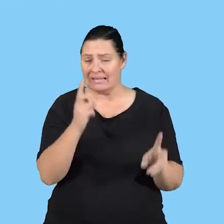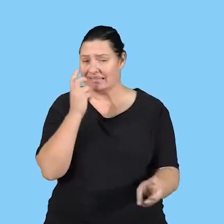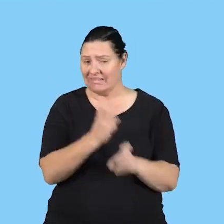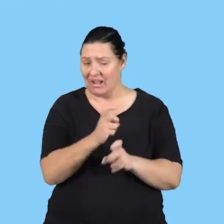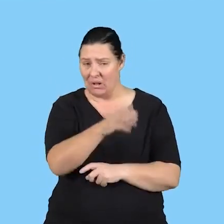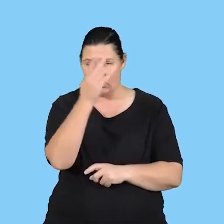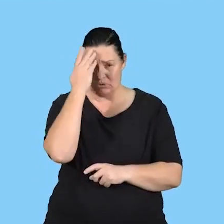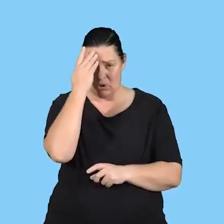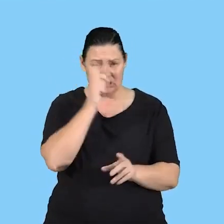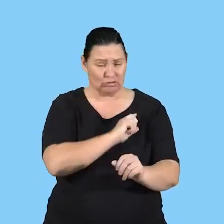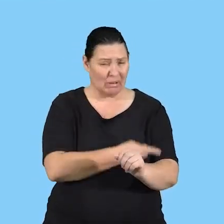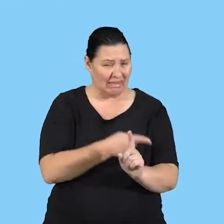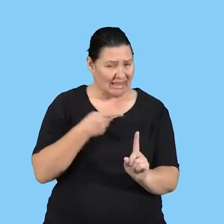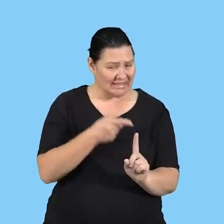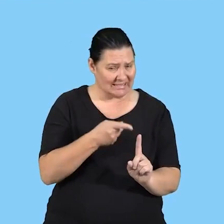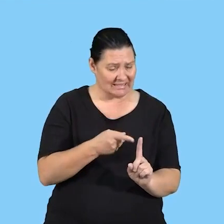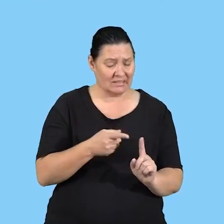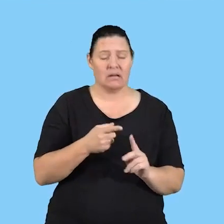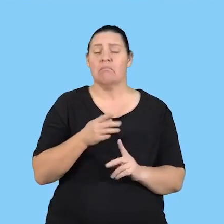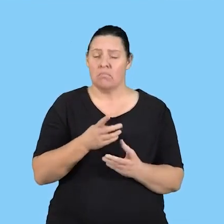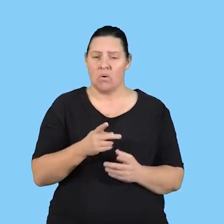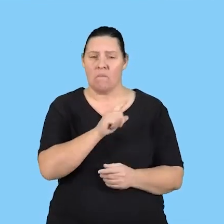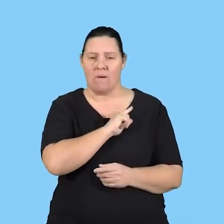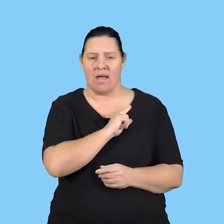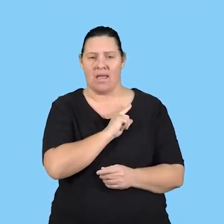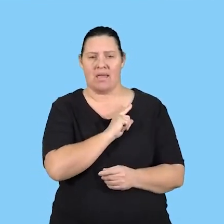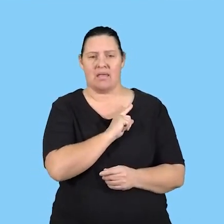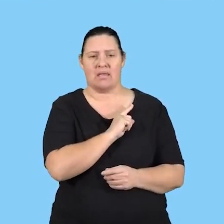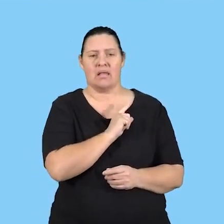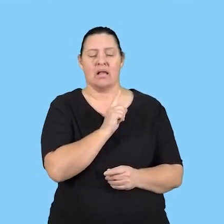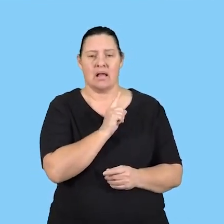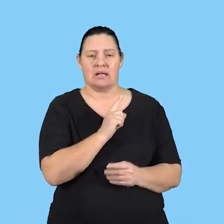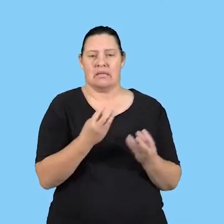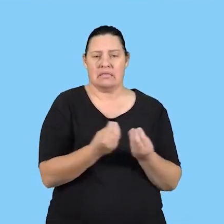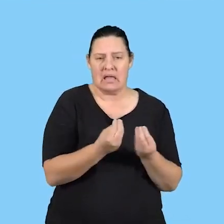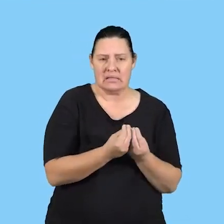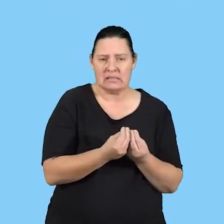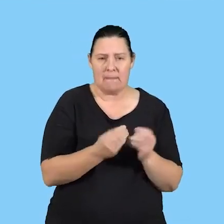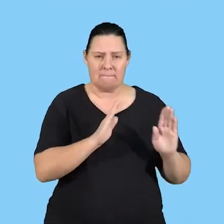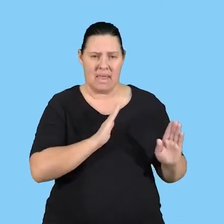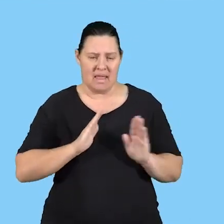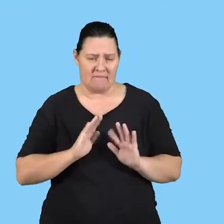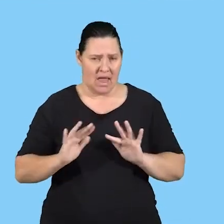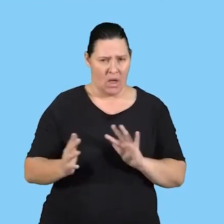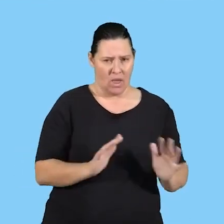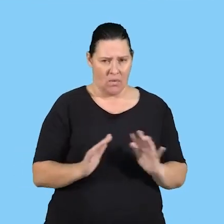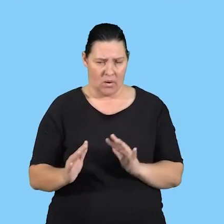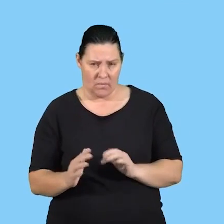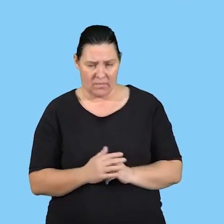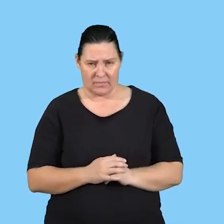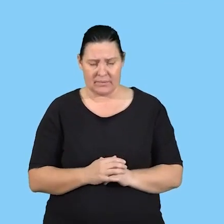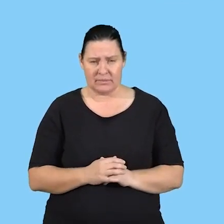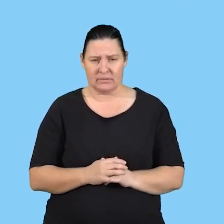knowledge strand comes when we get to how the substances behave.